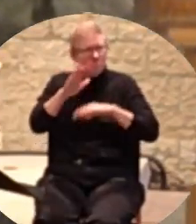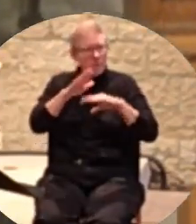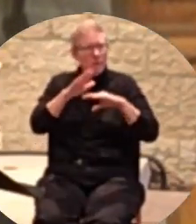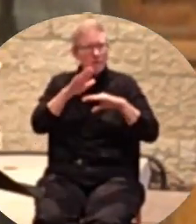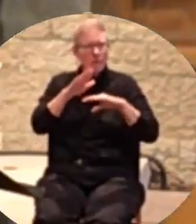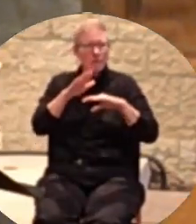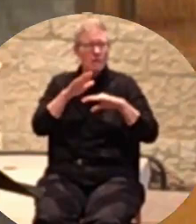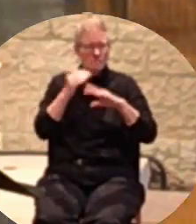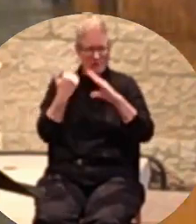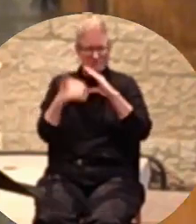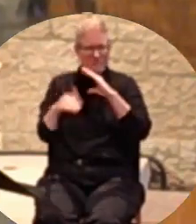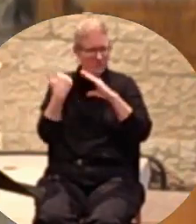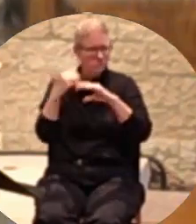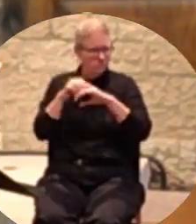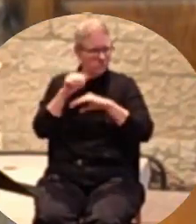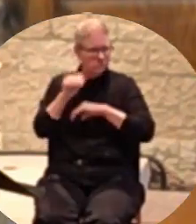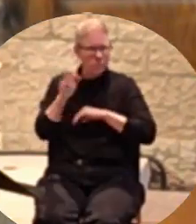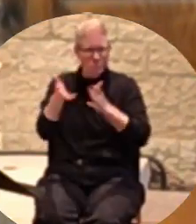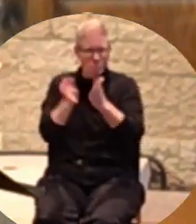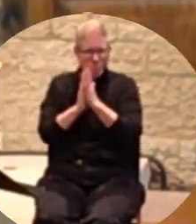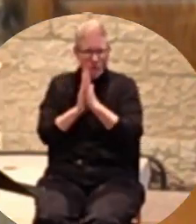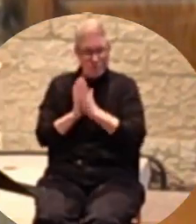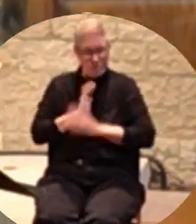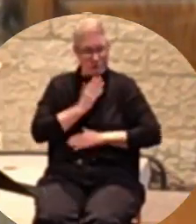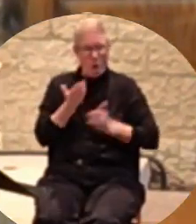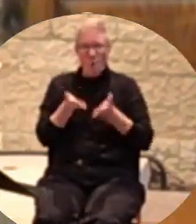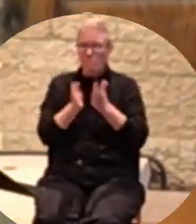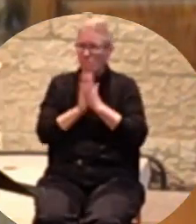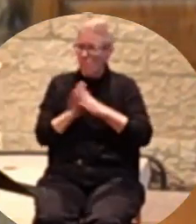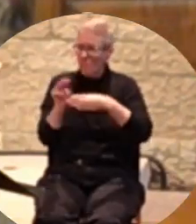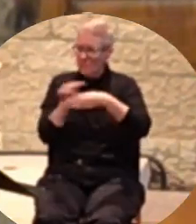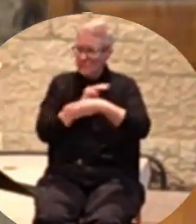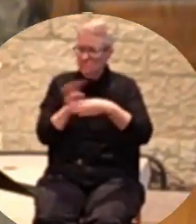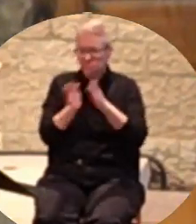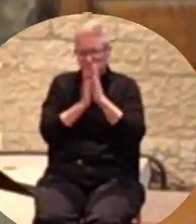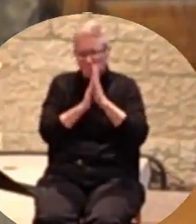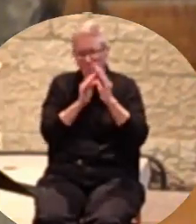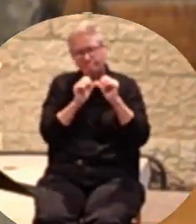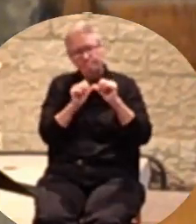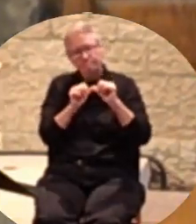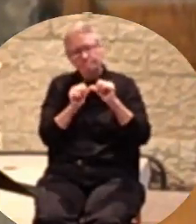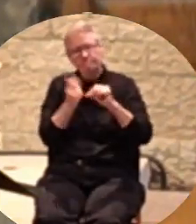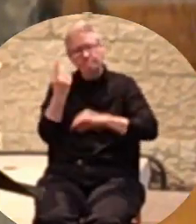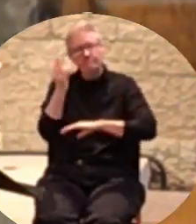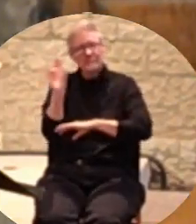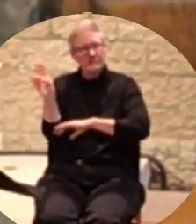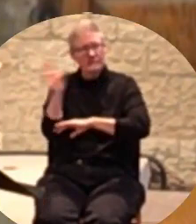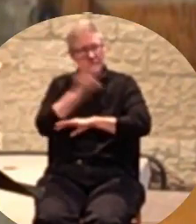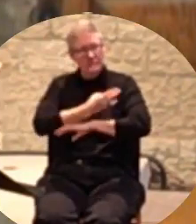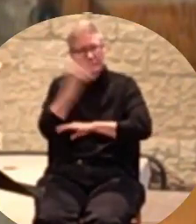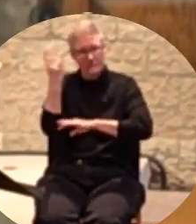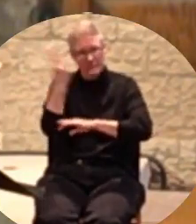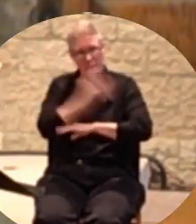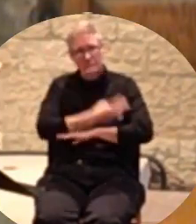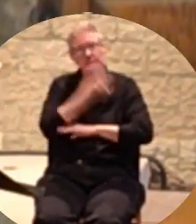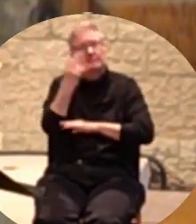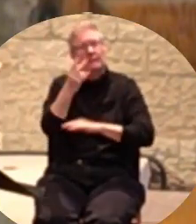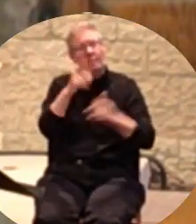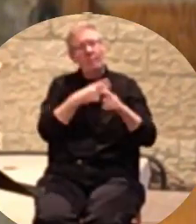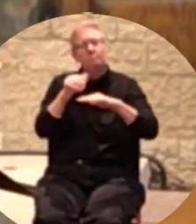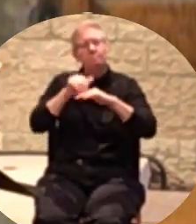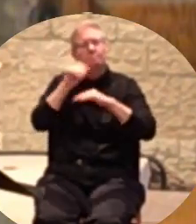prayers are prayed with by our prayer ministry for 7 days, and then they are forwarded to Silent Unity, where they are